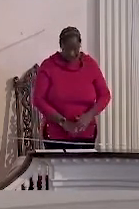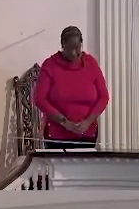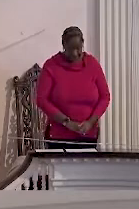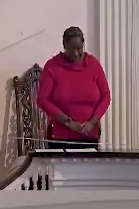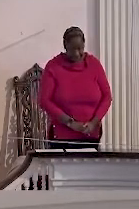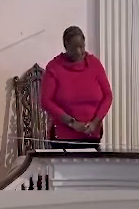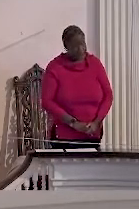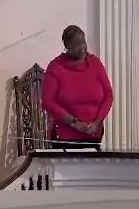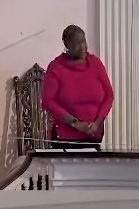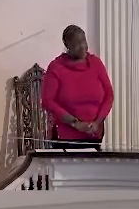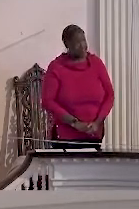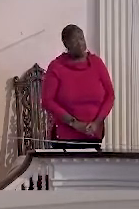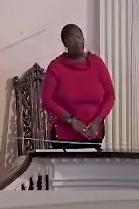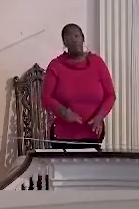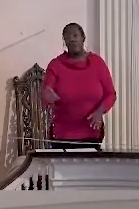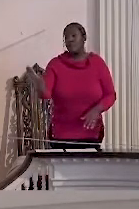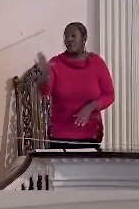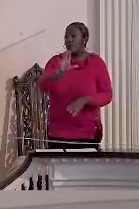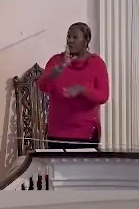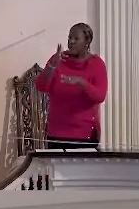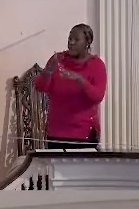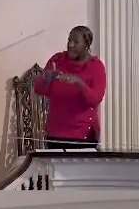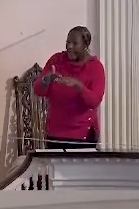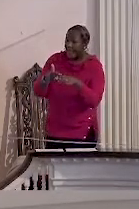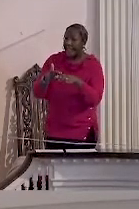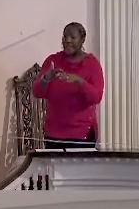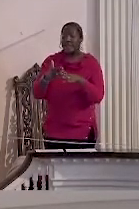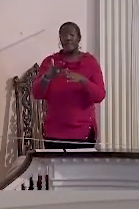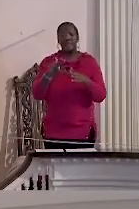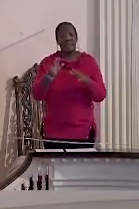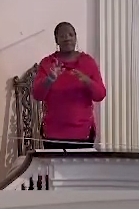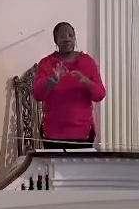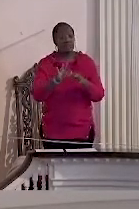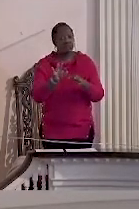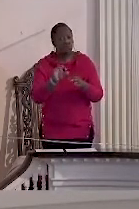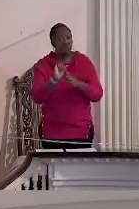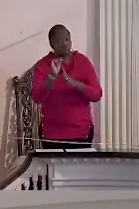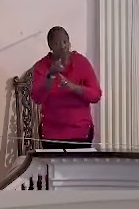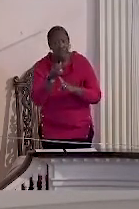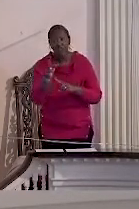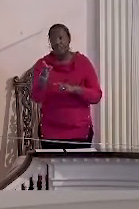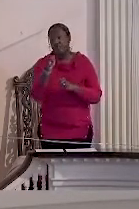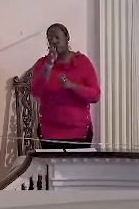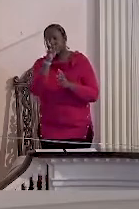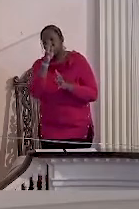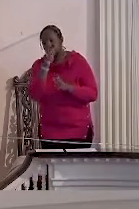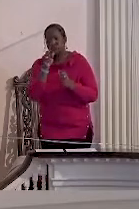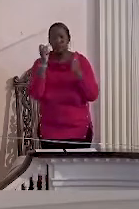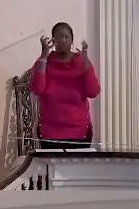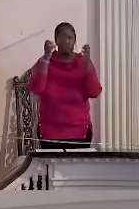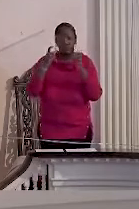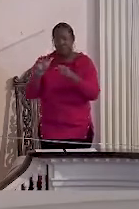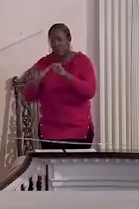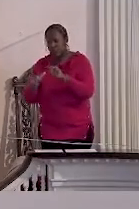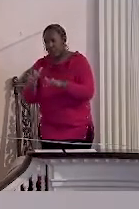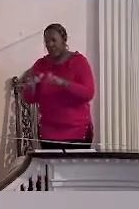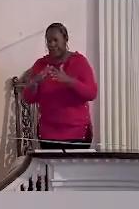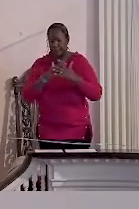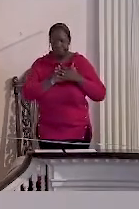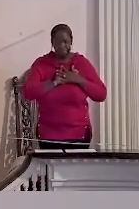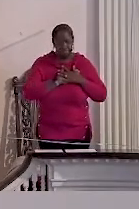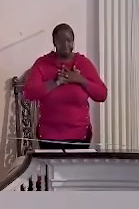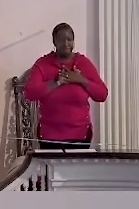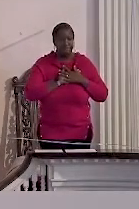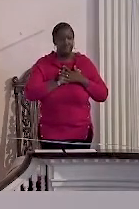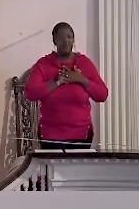And for all those names and situations that were spoken aloud or in the chat or in our hearts,